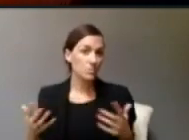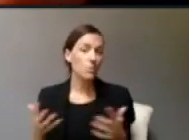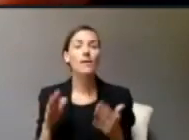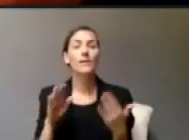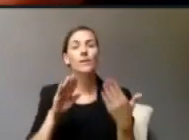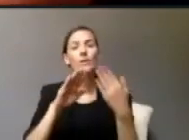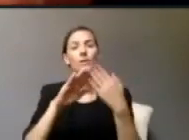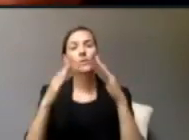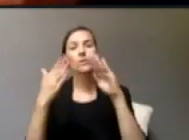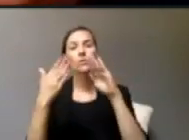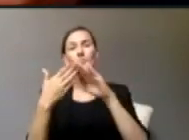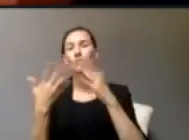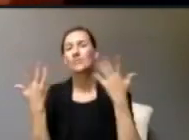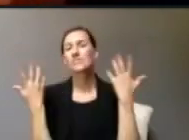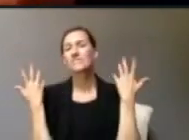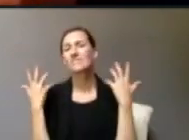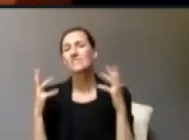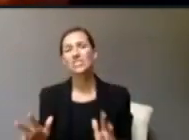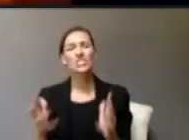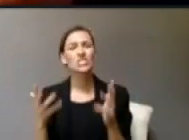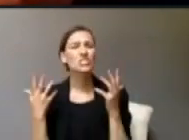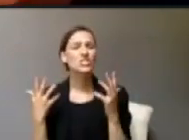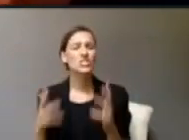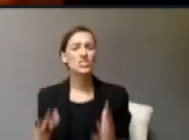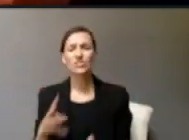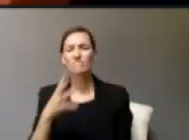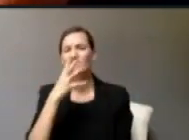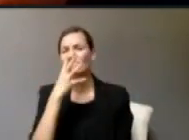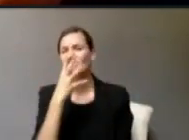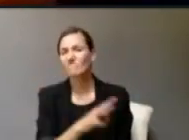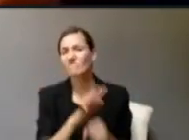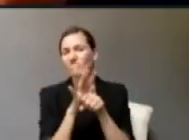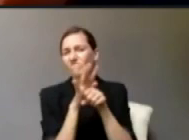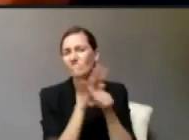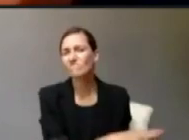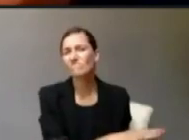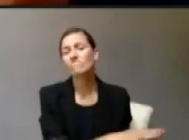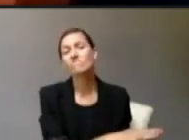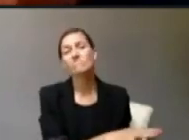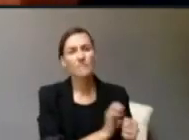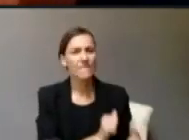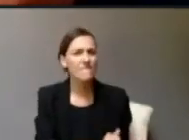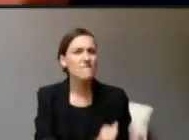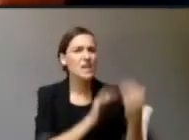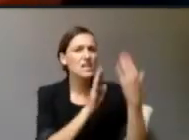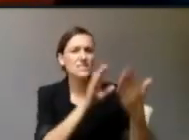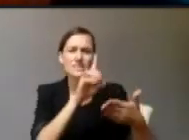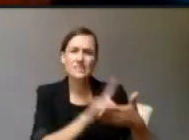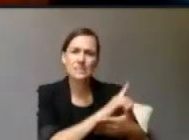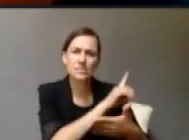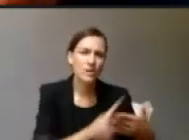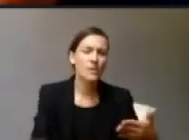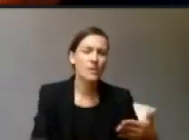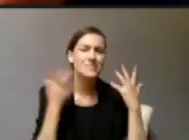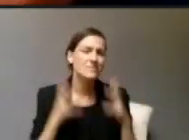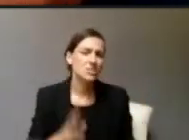communities that were already marginalized, already facing systemic discrimination, already having a lot of